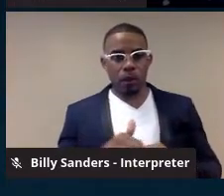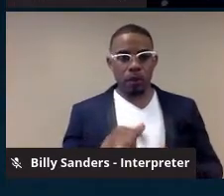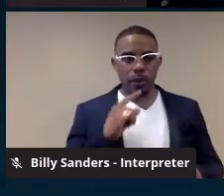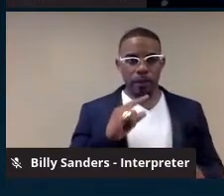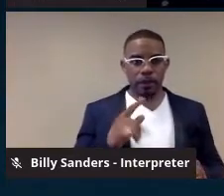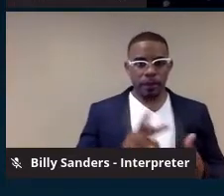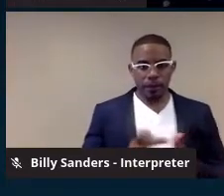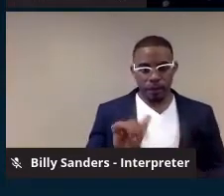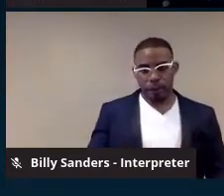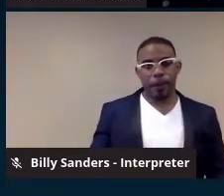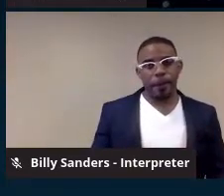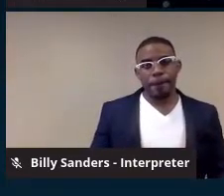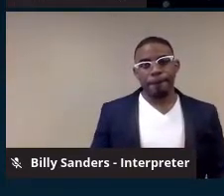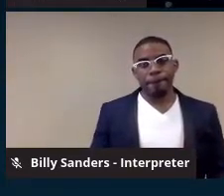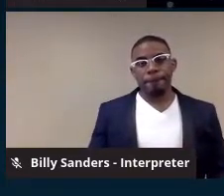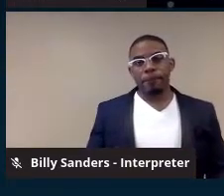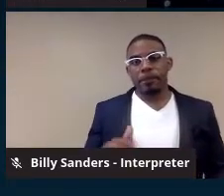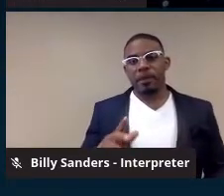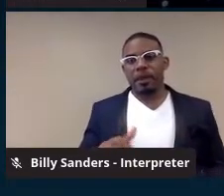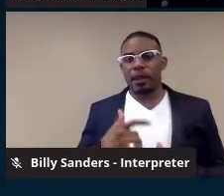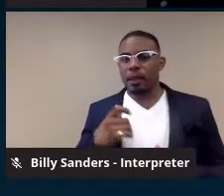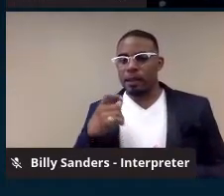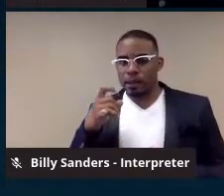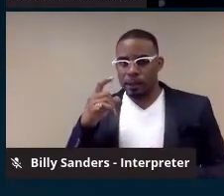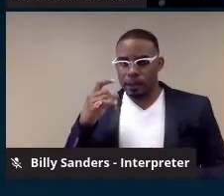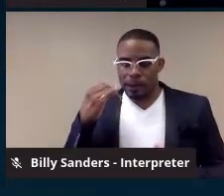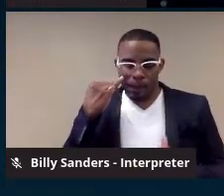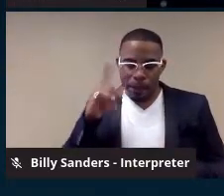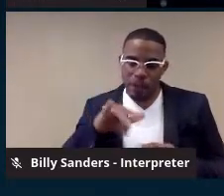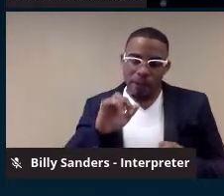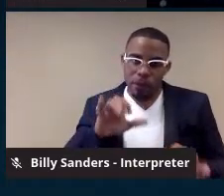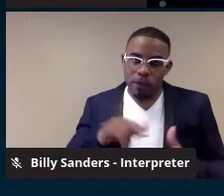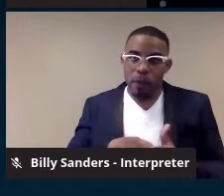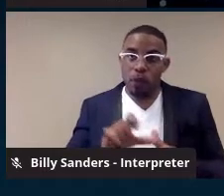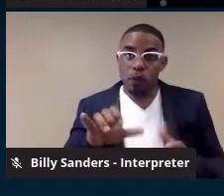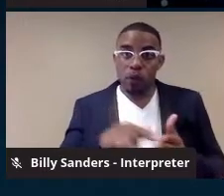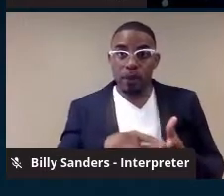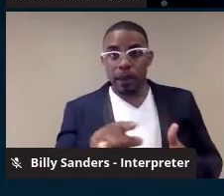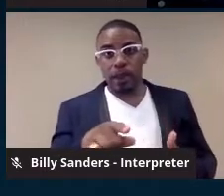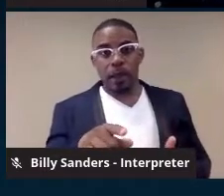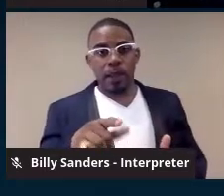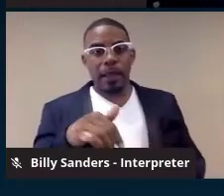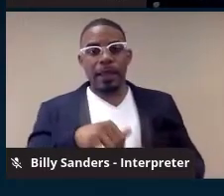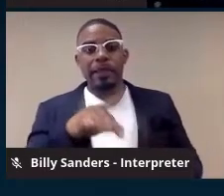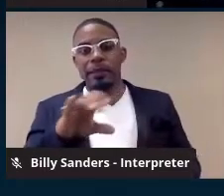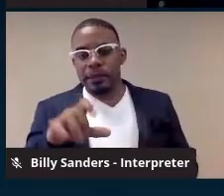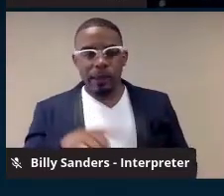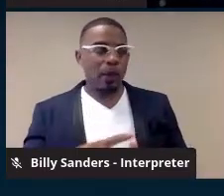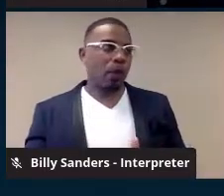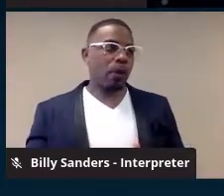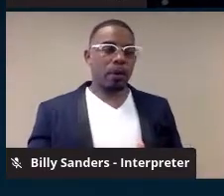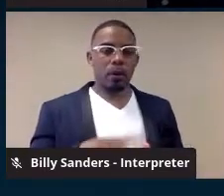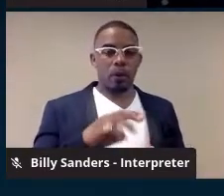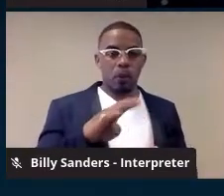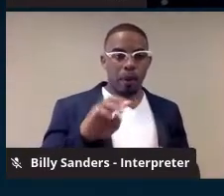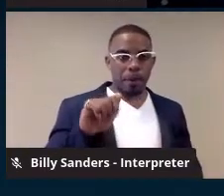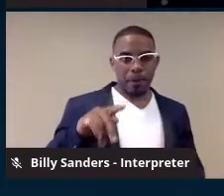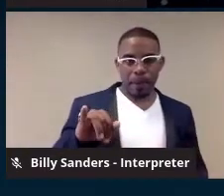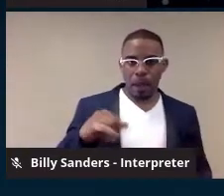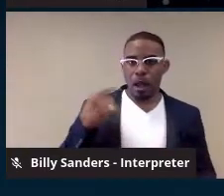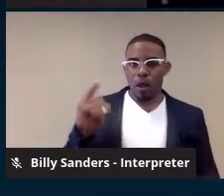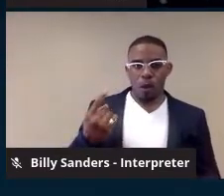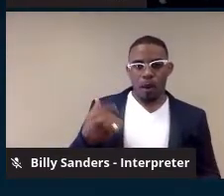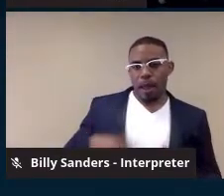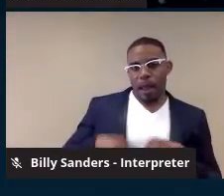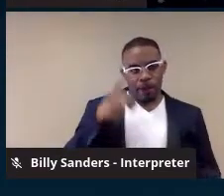new. I can't imagine you'd ever have to write this stuff. It's like when you do a file new MVC or a web API, it always adds it